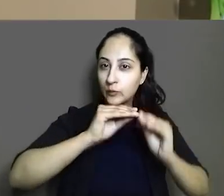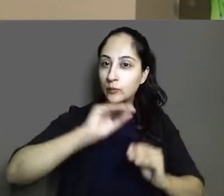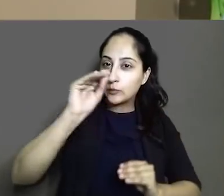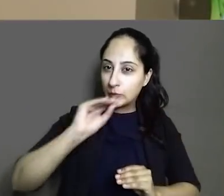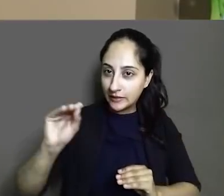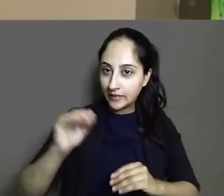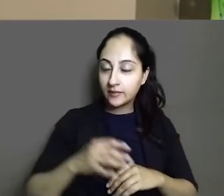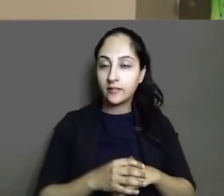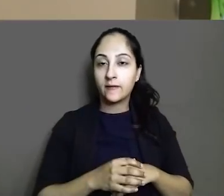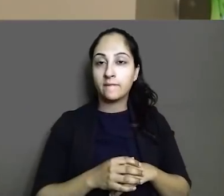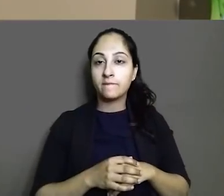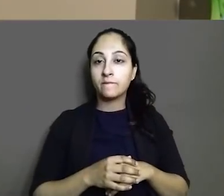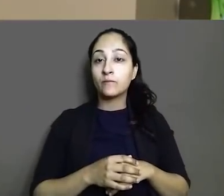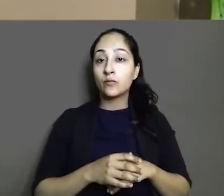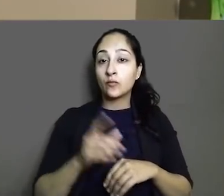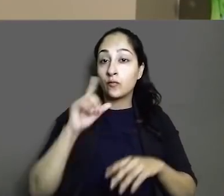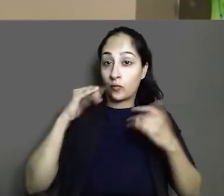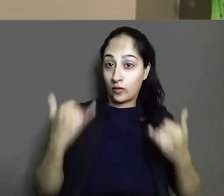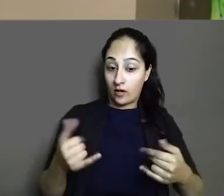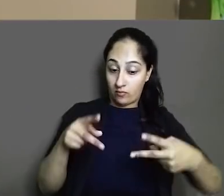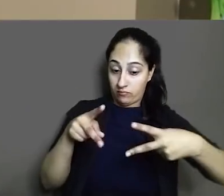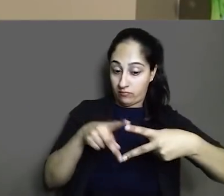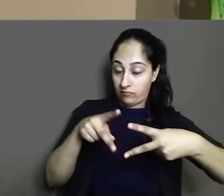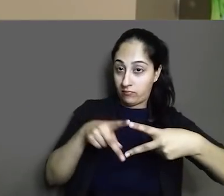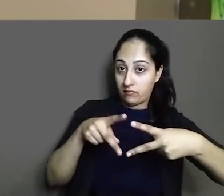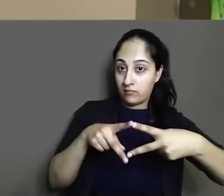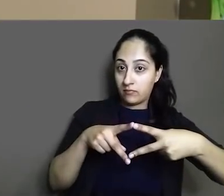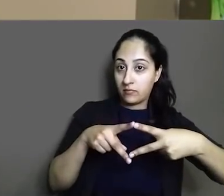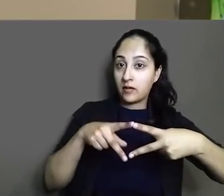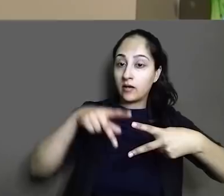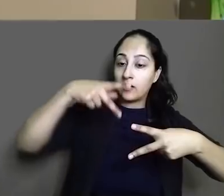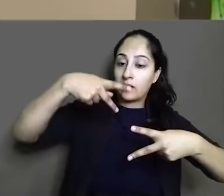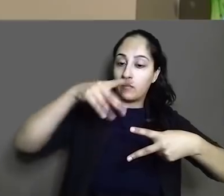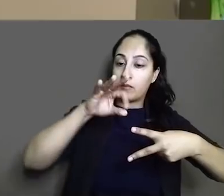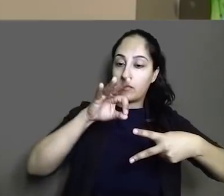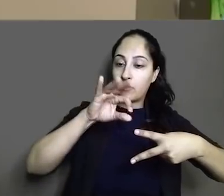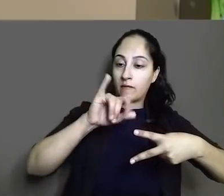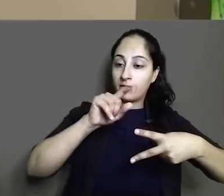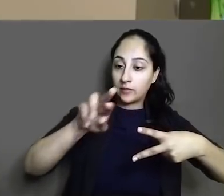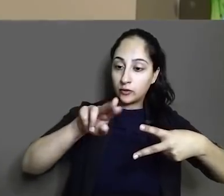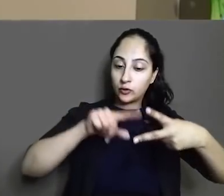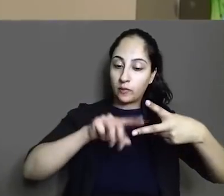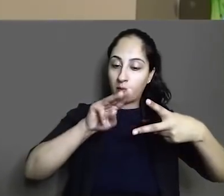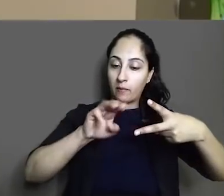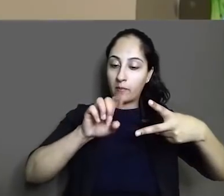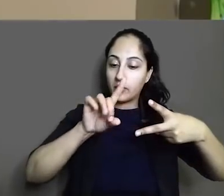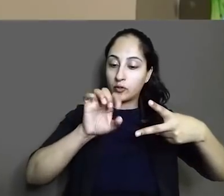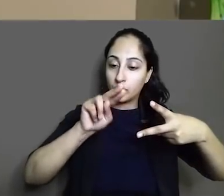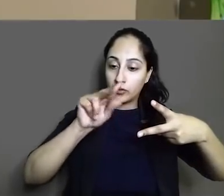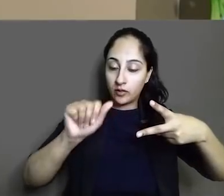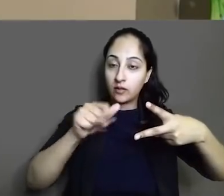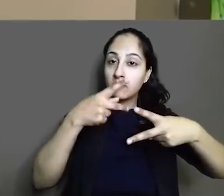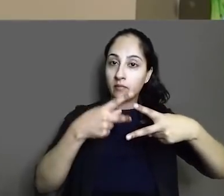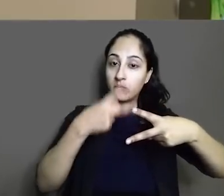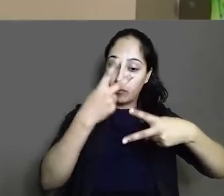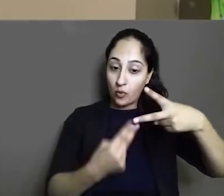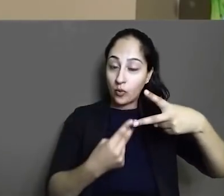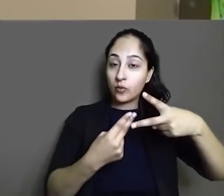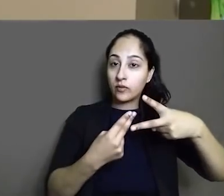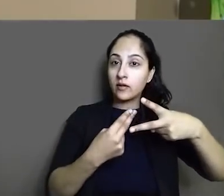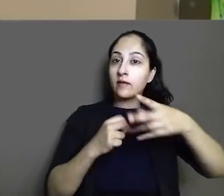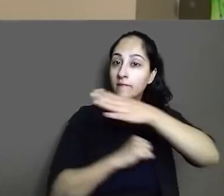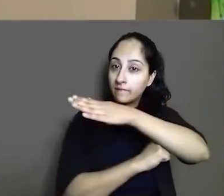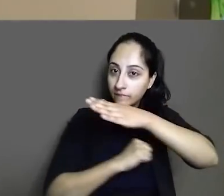down the road if necessary. But for the time being, what we're saying is that we really should be trying to use the